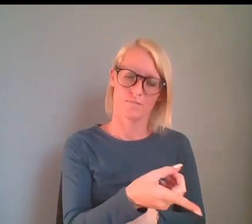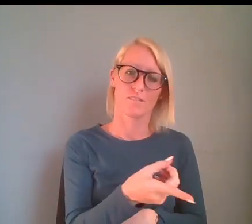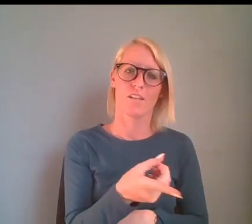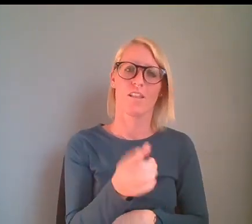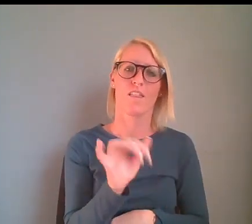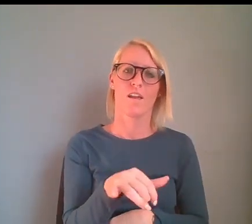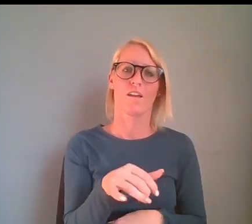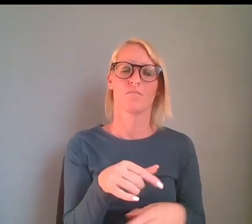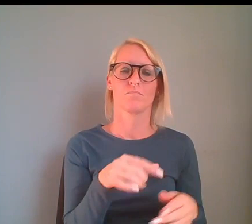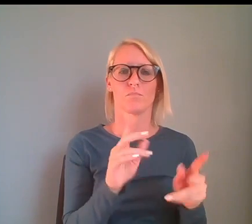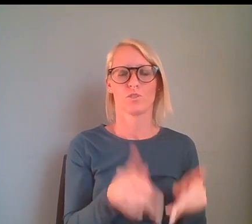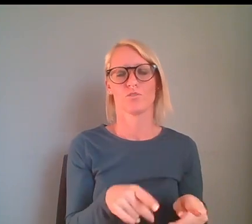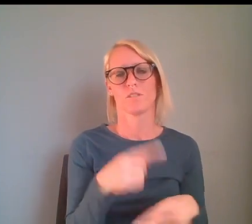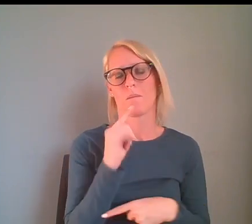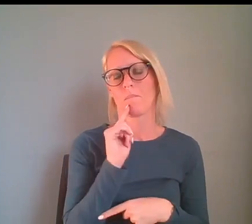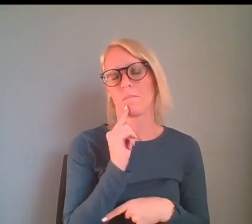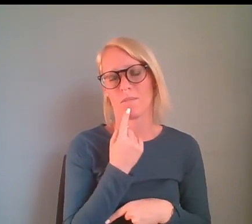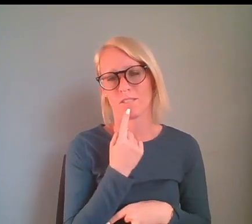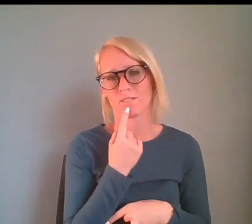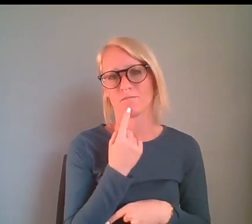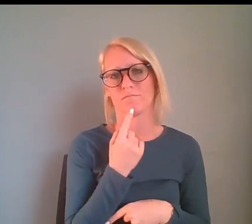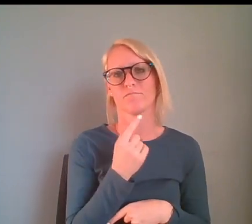this is another kind of quick drawing.